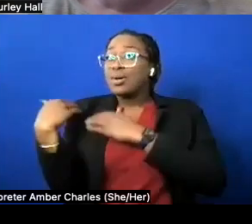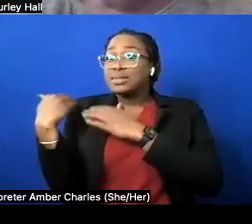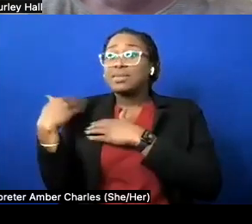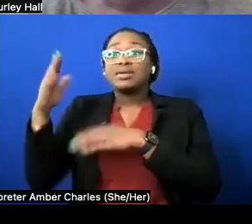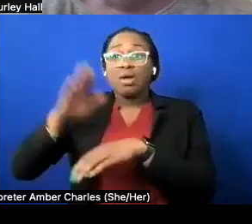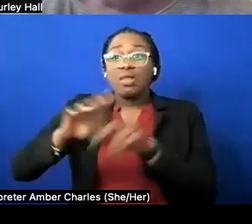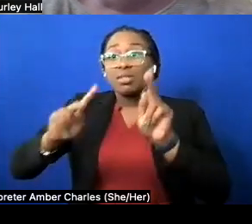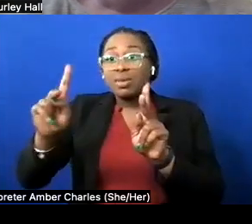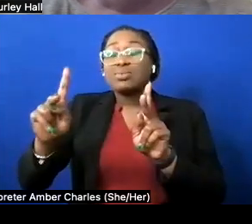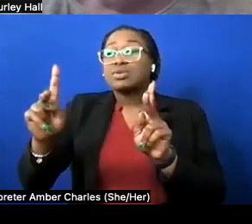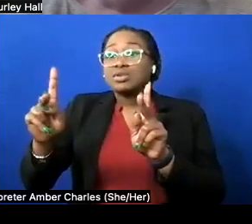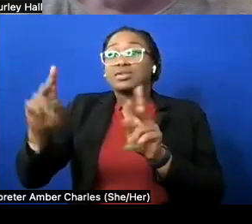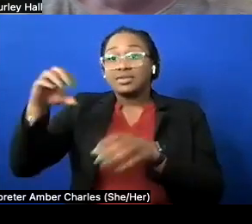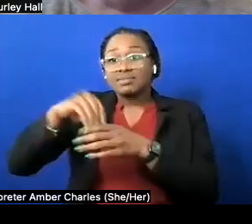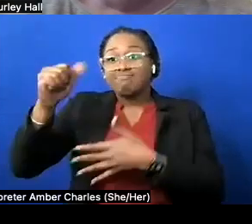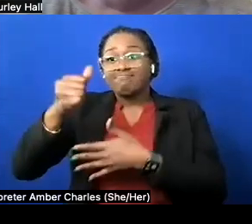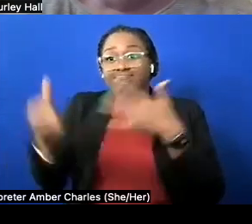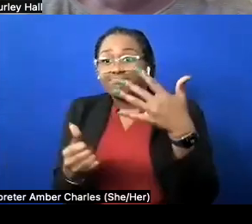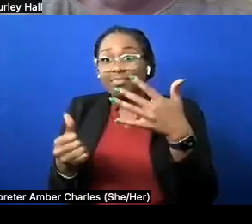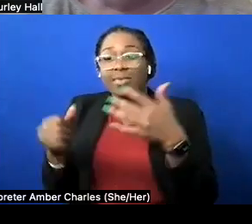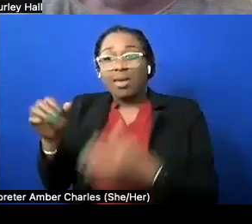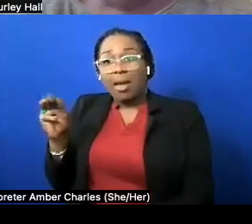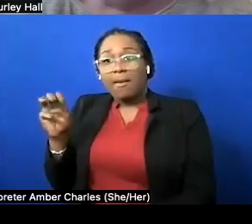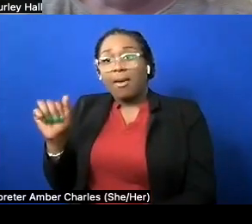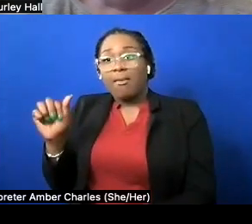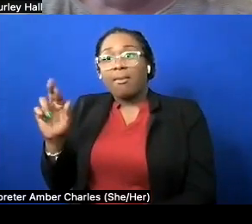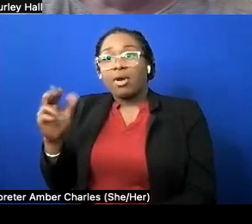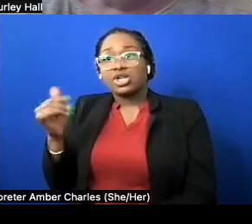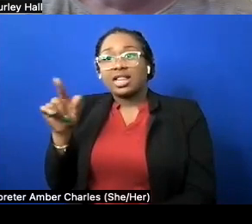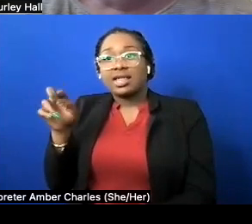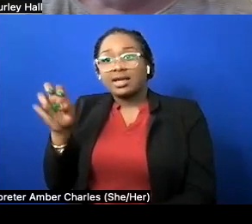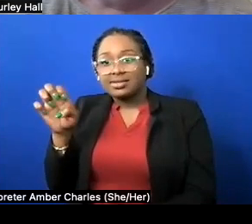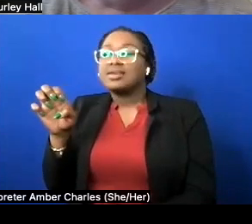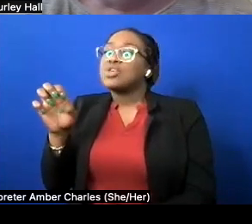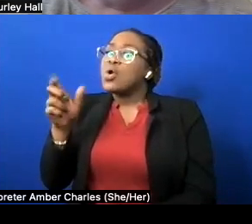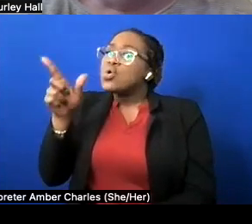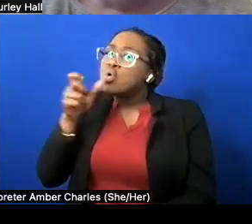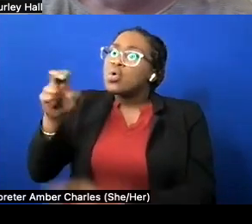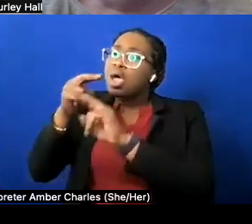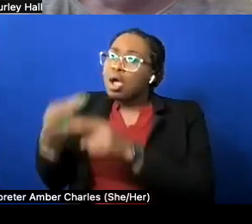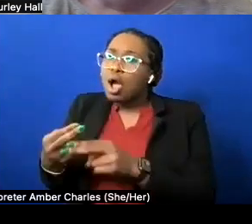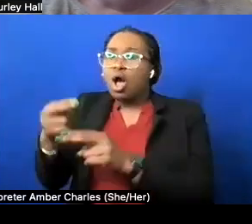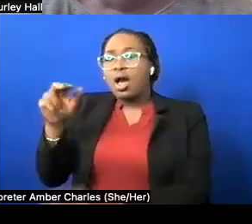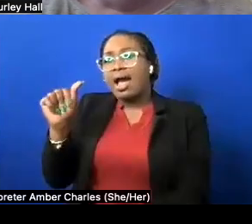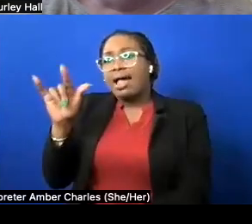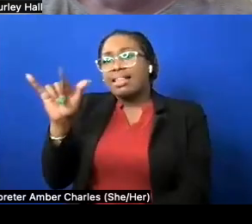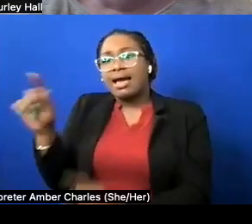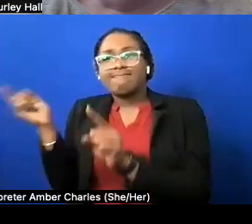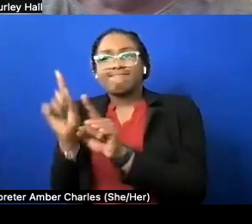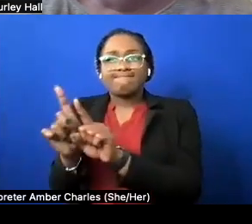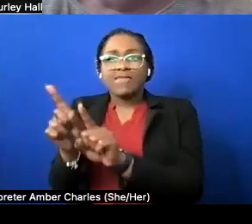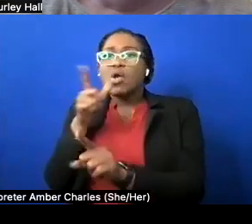people who are marginalized to decide who they call an ally and who holds space for them and